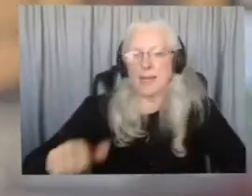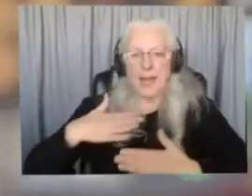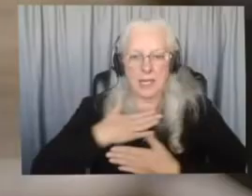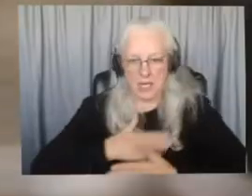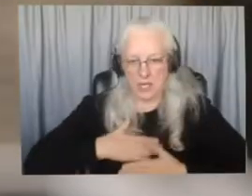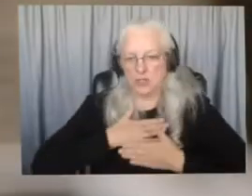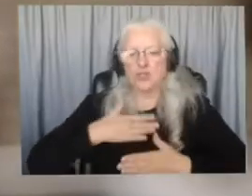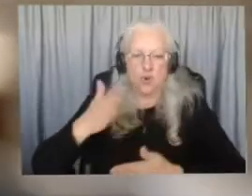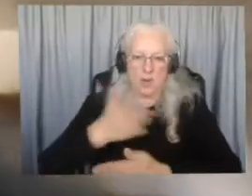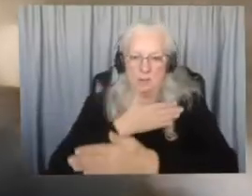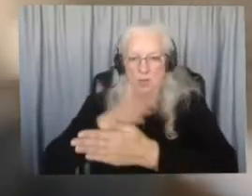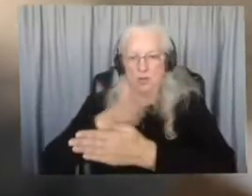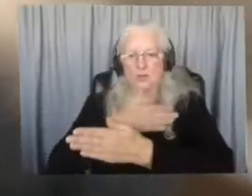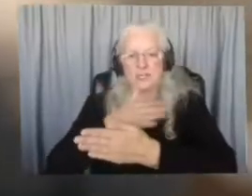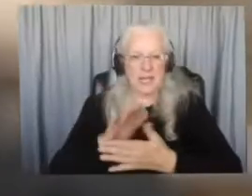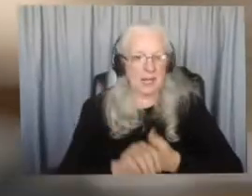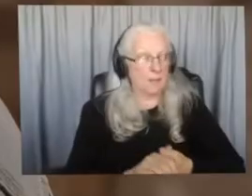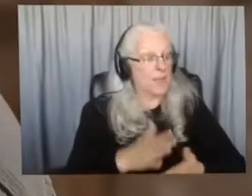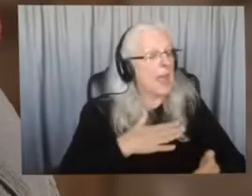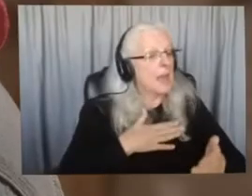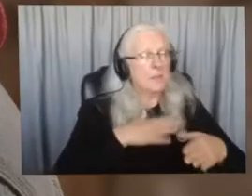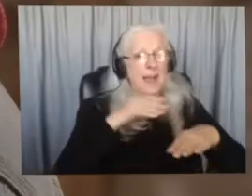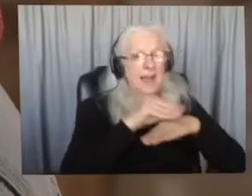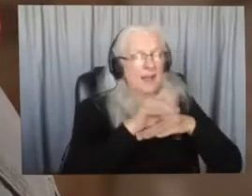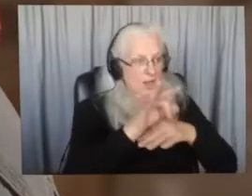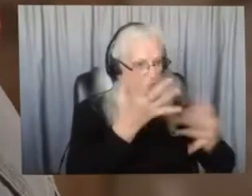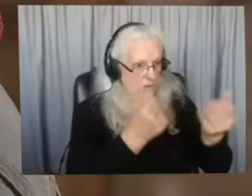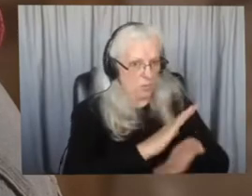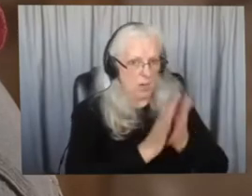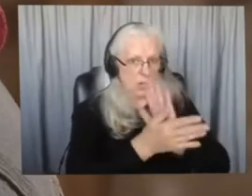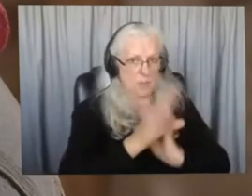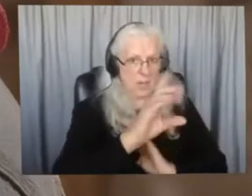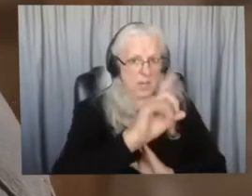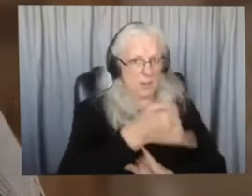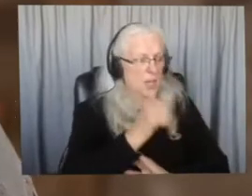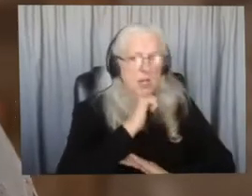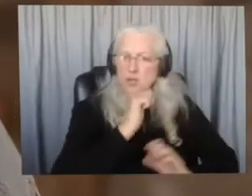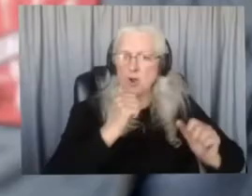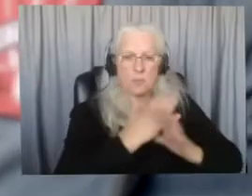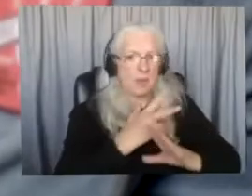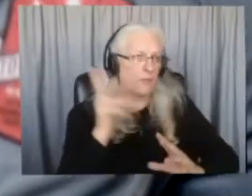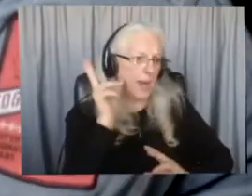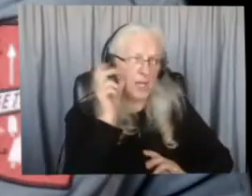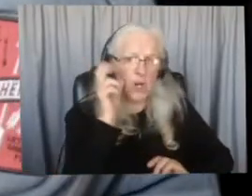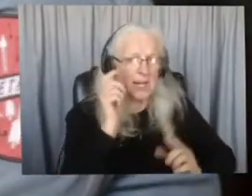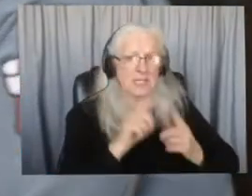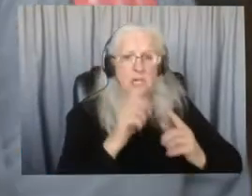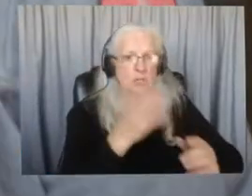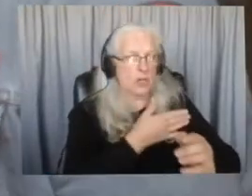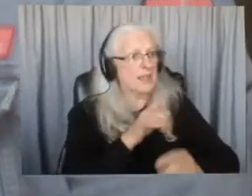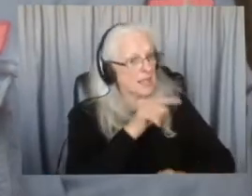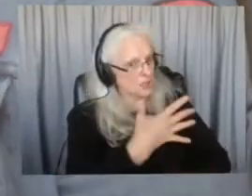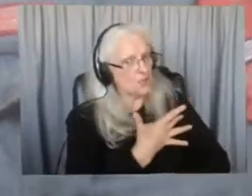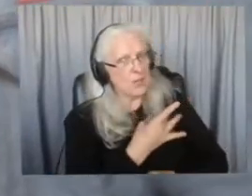My advice to you, if you want to become a DJ, don't be afraid to listen to the music that you really like. And once you get to that